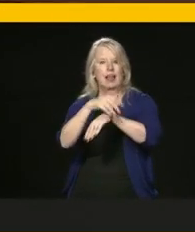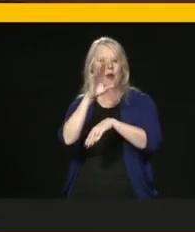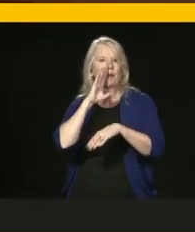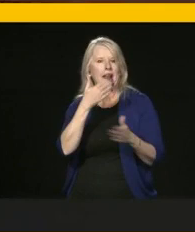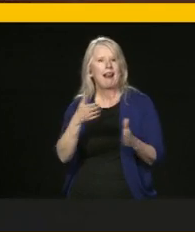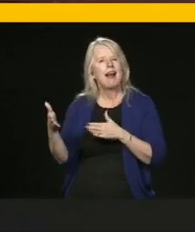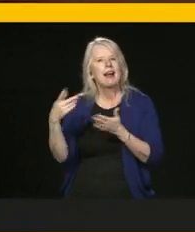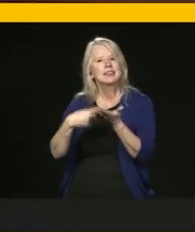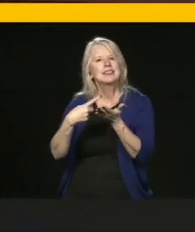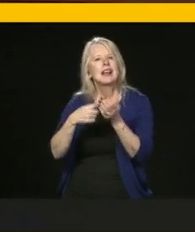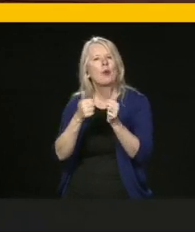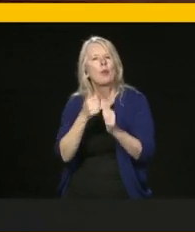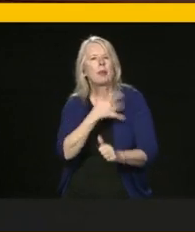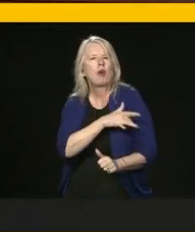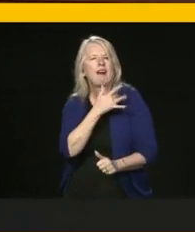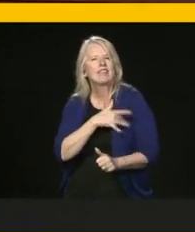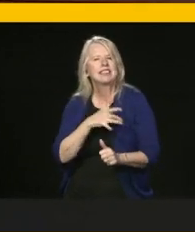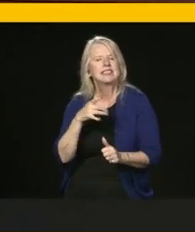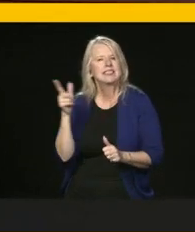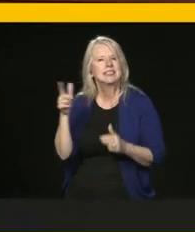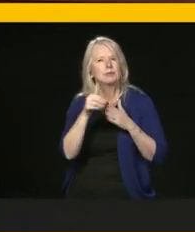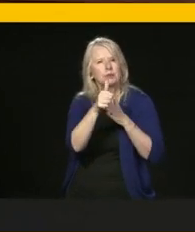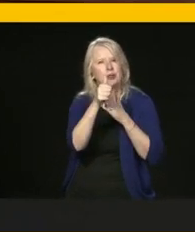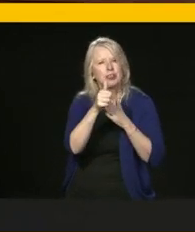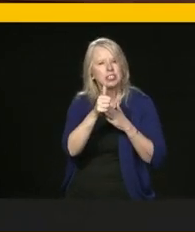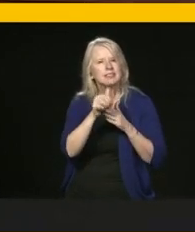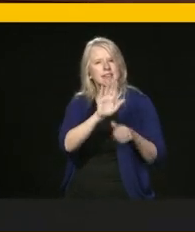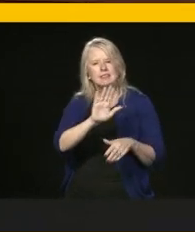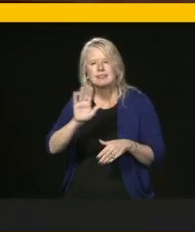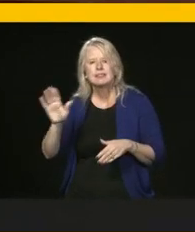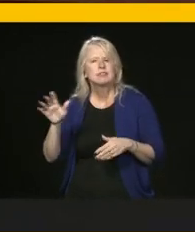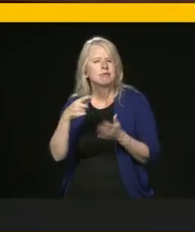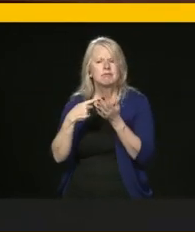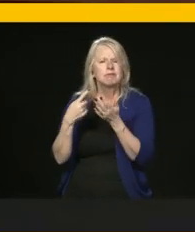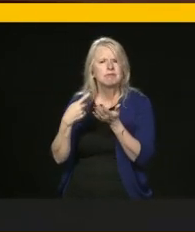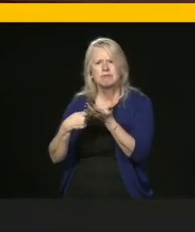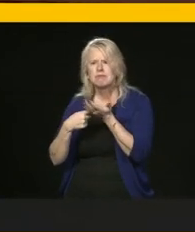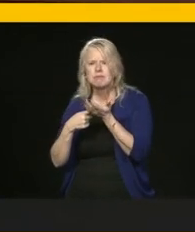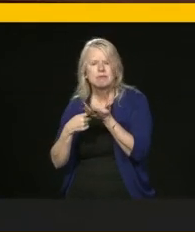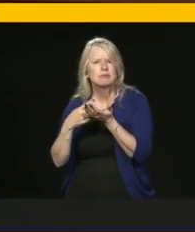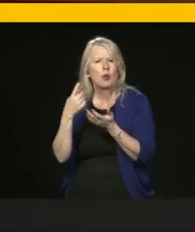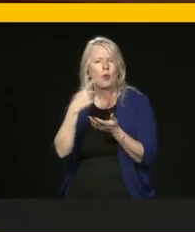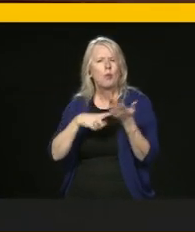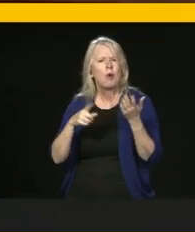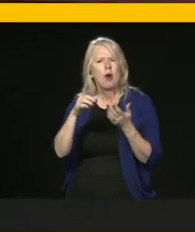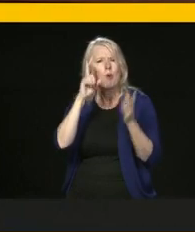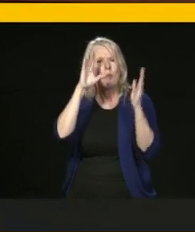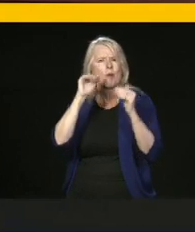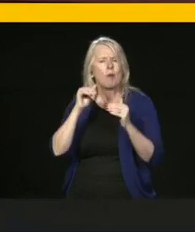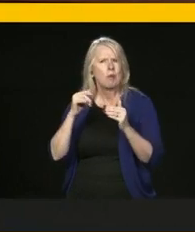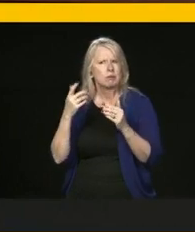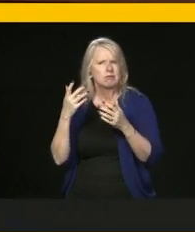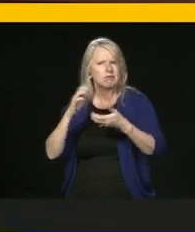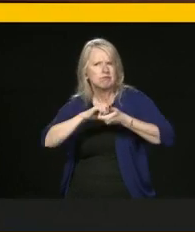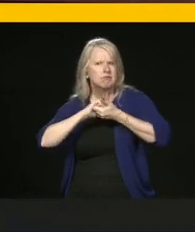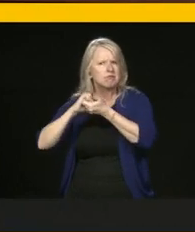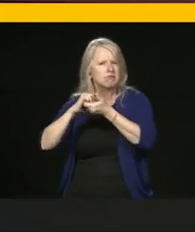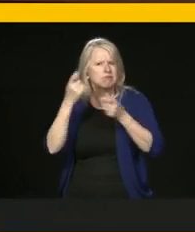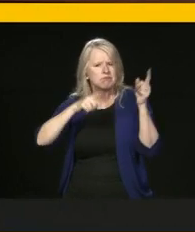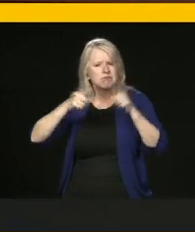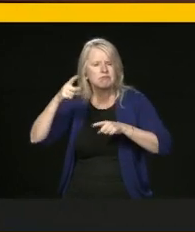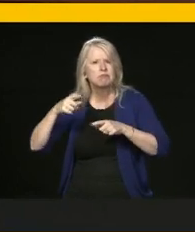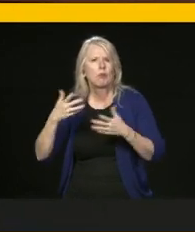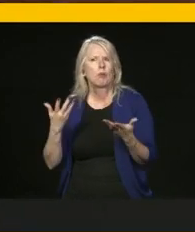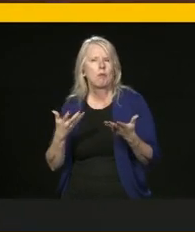see if the situation is coordinated across the country and if Ottawa should or should not be stepping in?